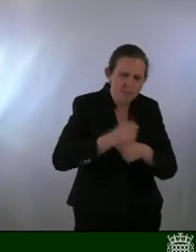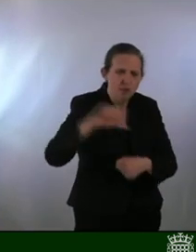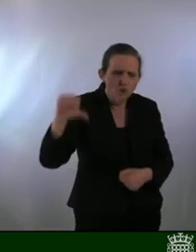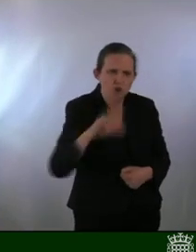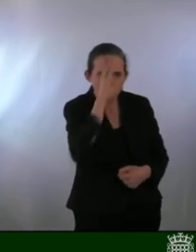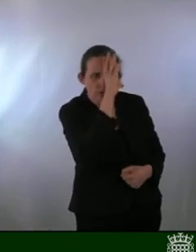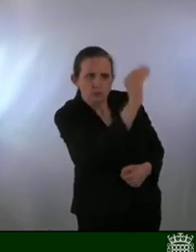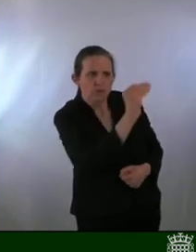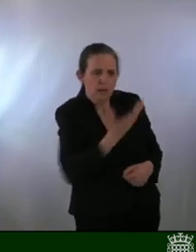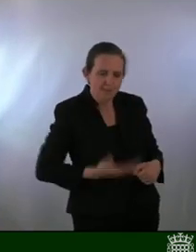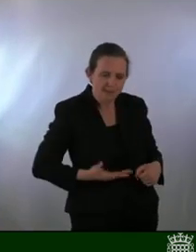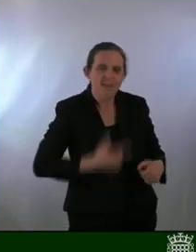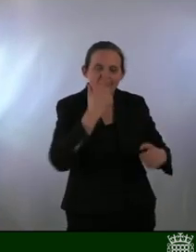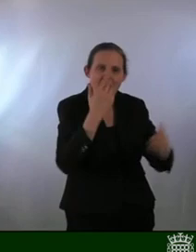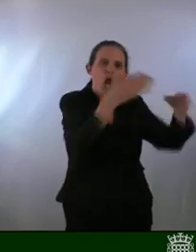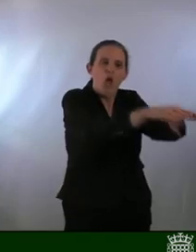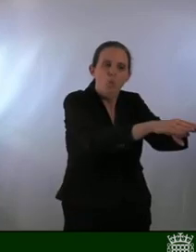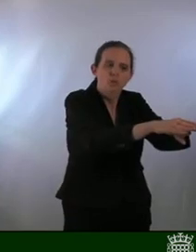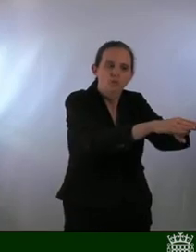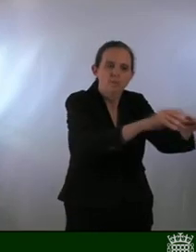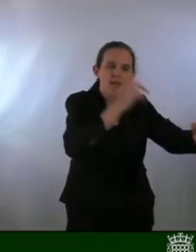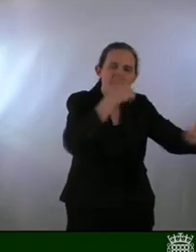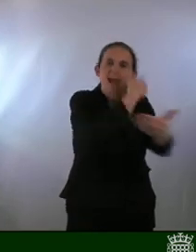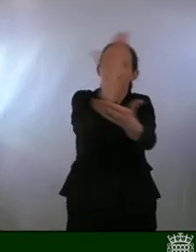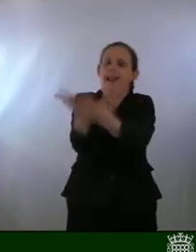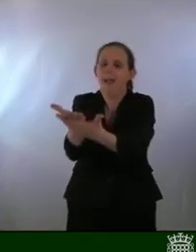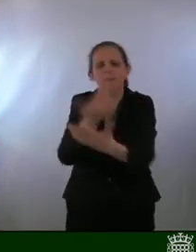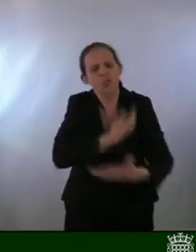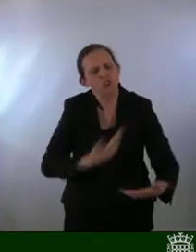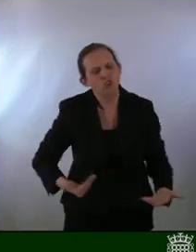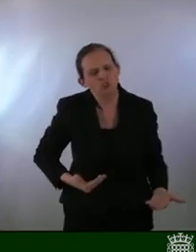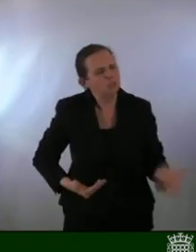must close, which then puts them in a much better position to claim on their insurance?